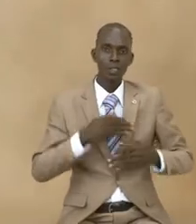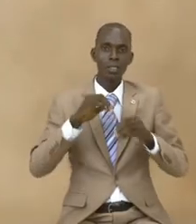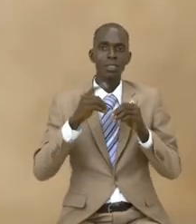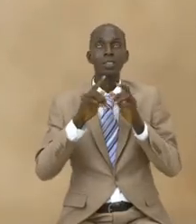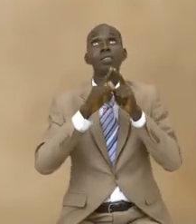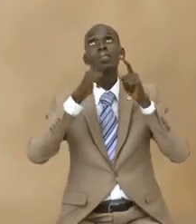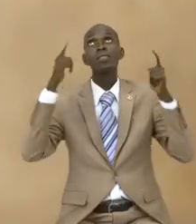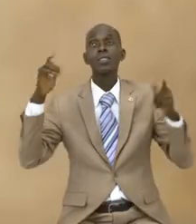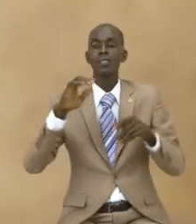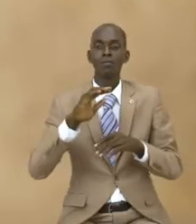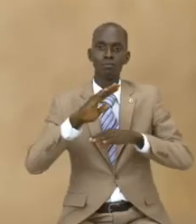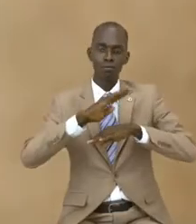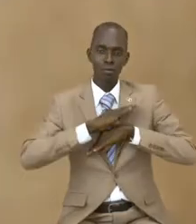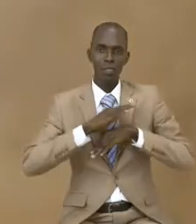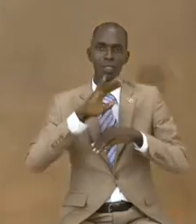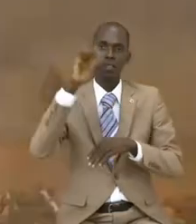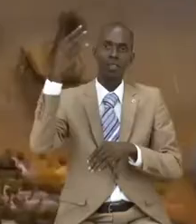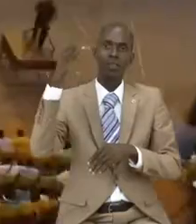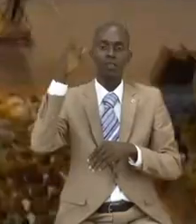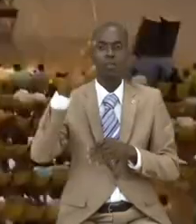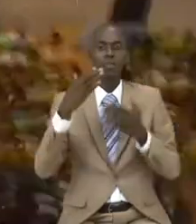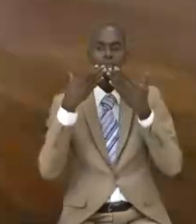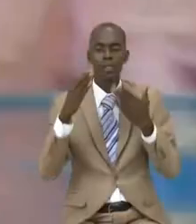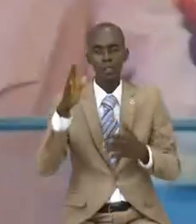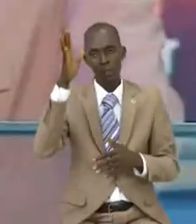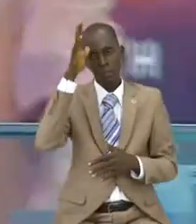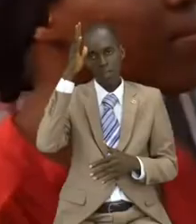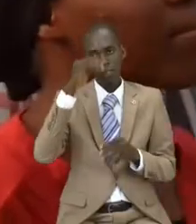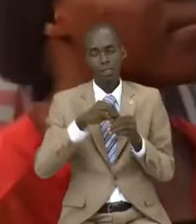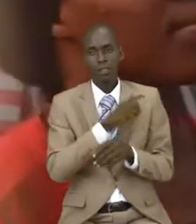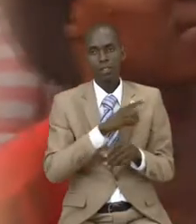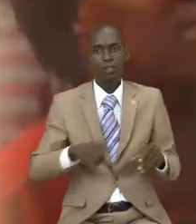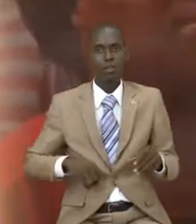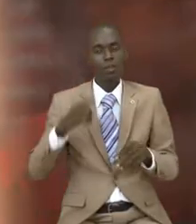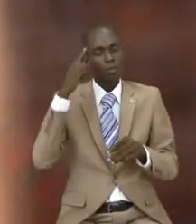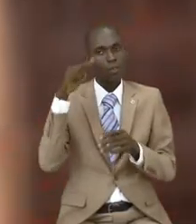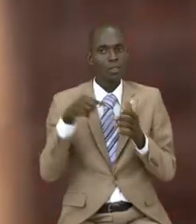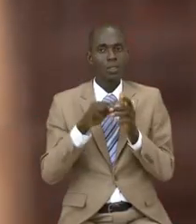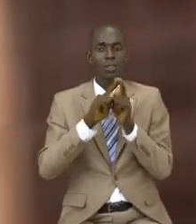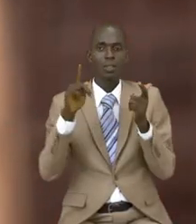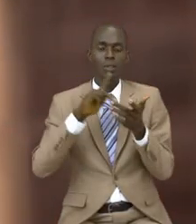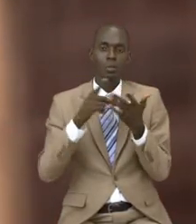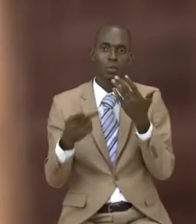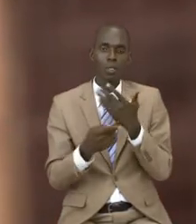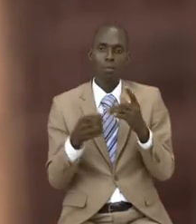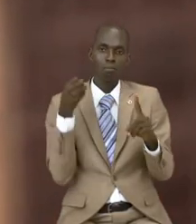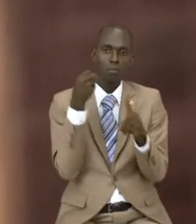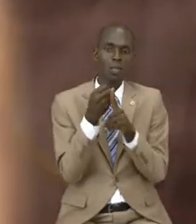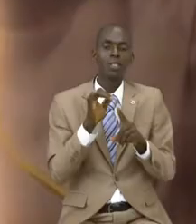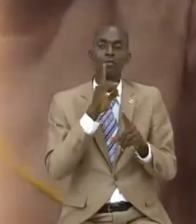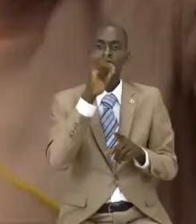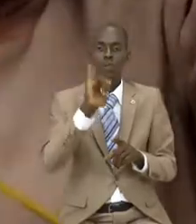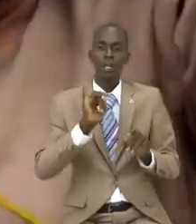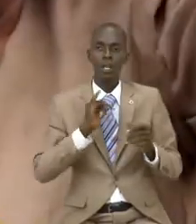thank Dr. Kumuyi for such a wonderful program that was packed together for young people. Impact definitely had an impact on